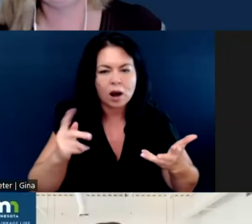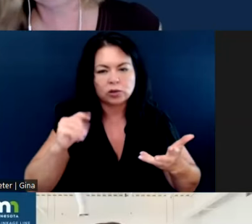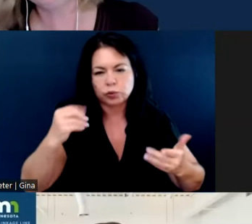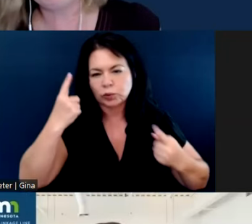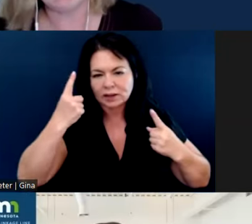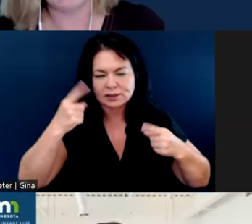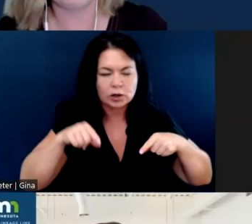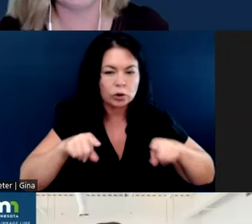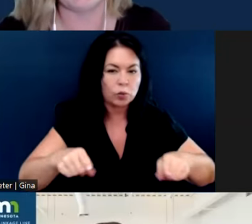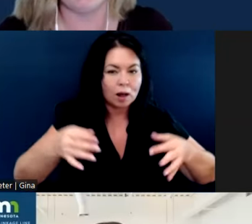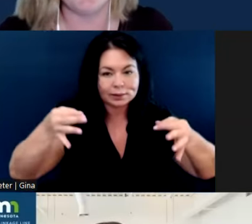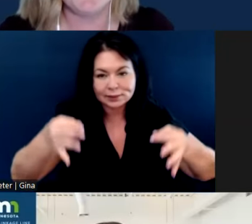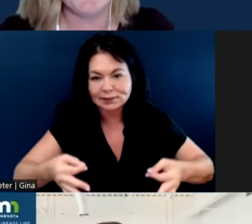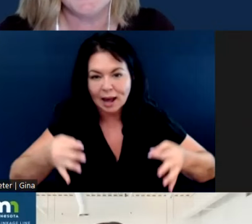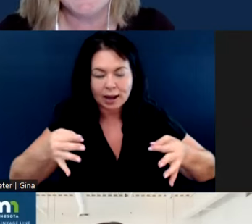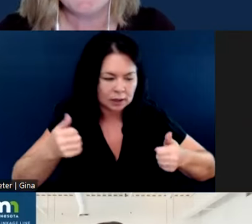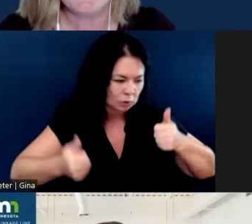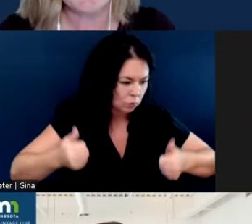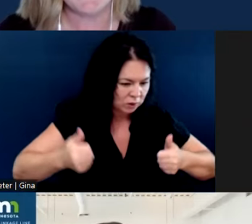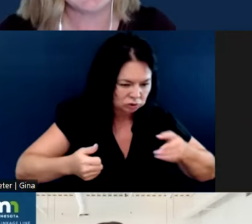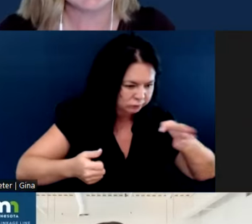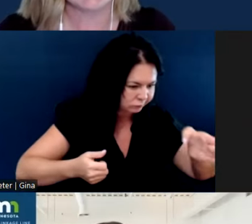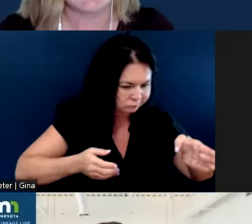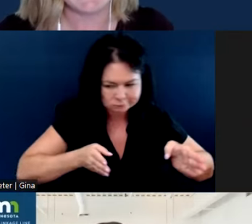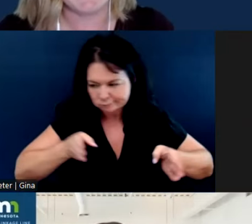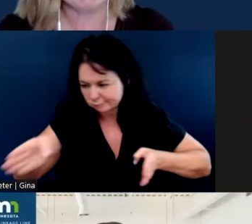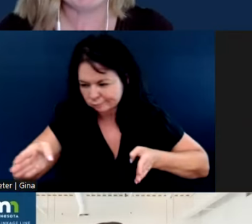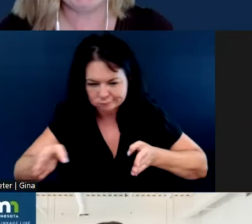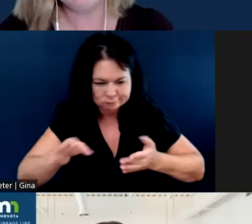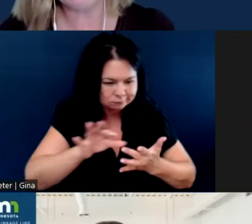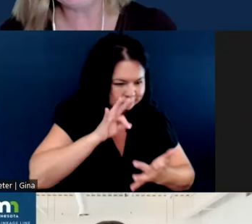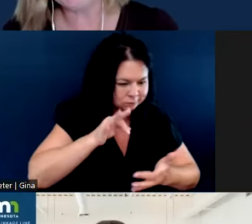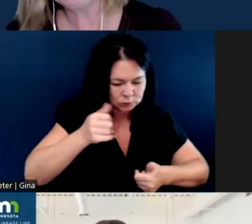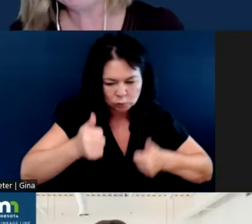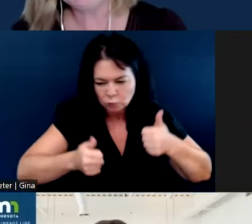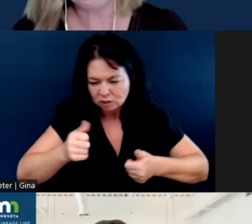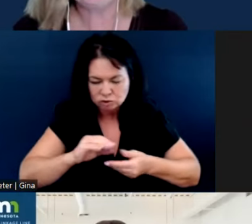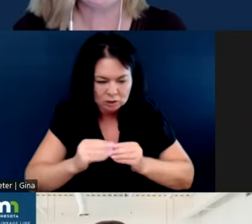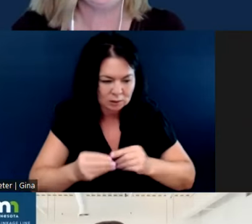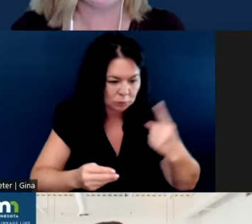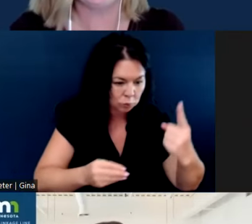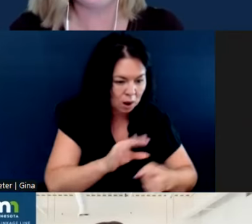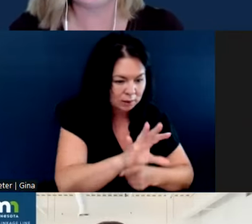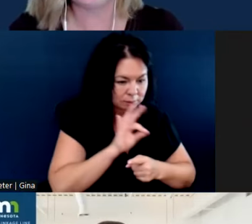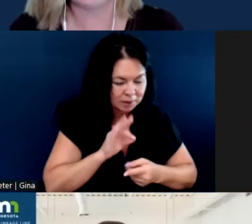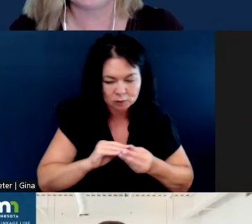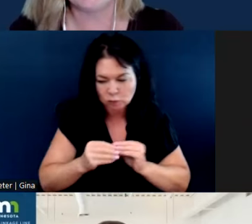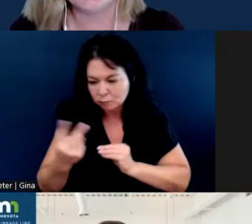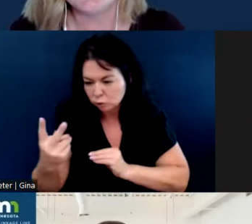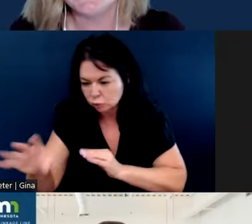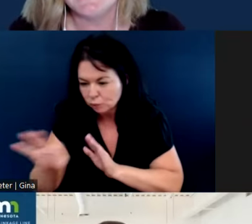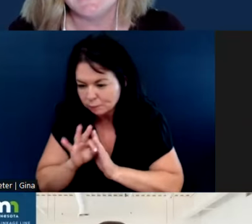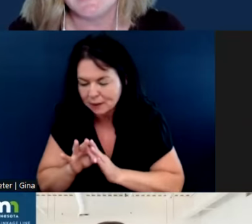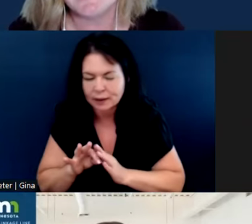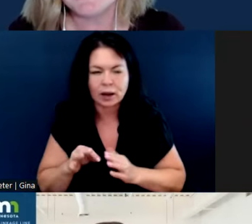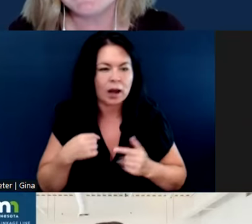deciding on which path is right for you, whether that's that option 1 or option 2 and your additional